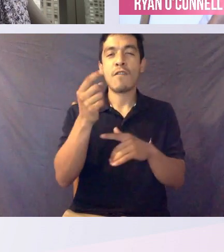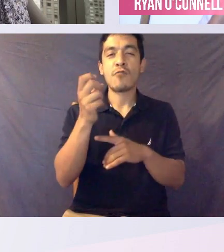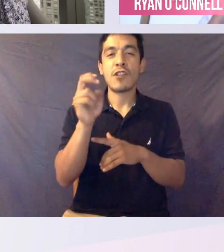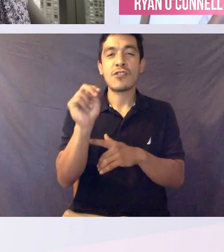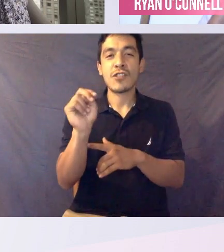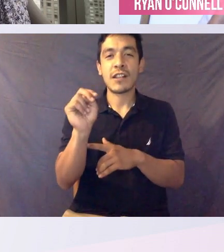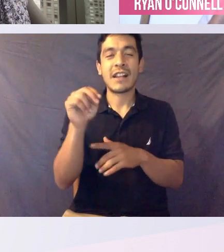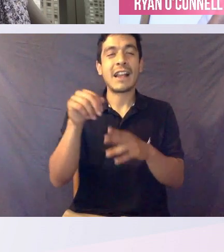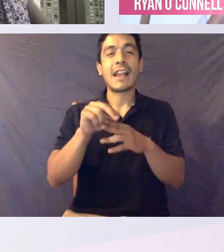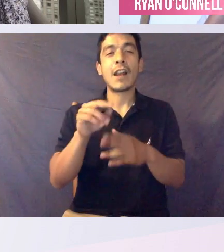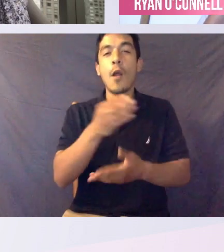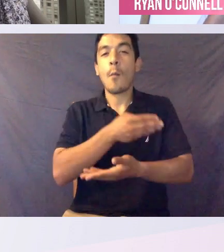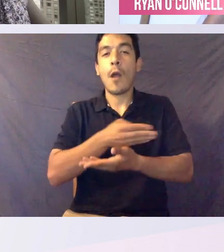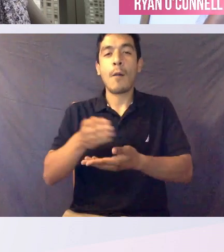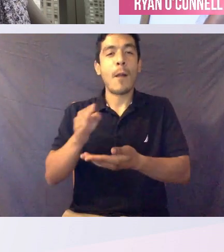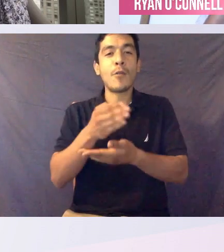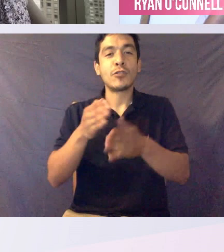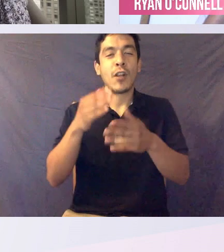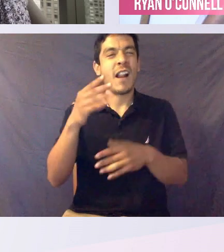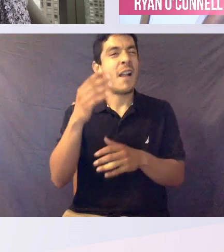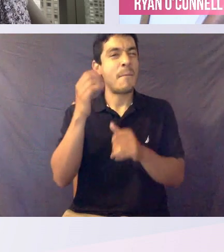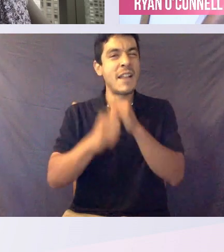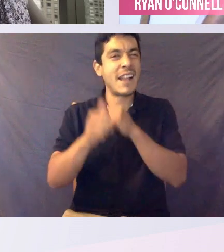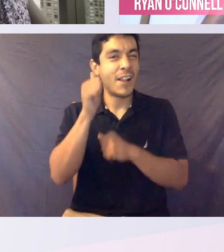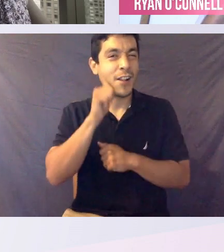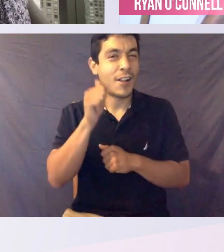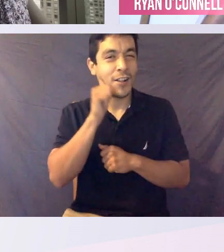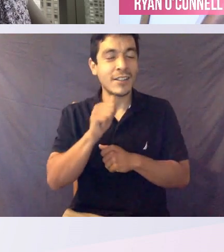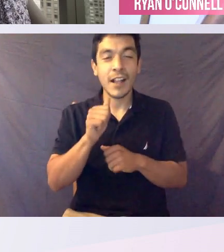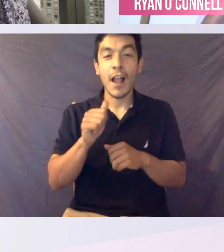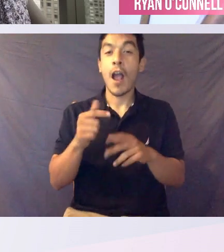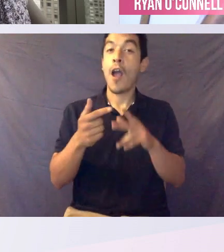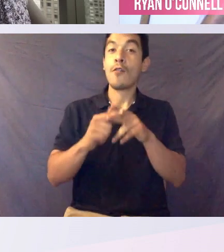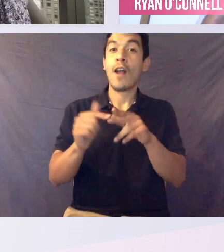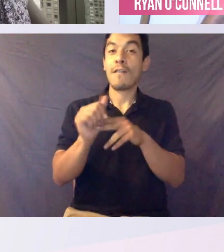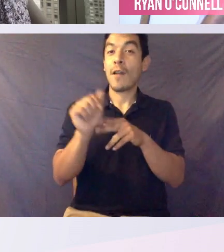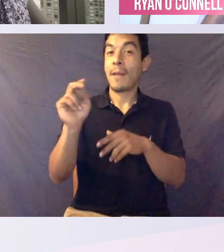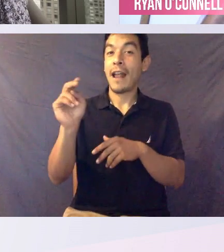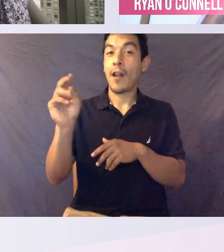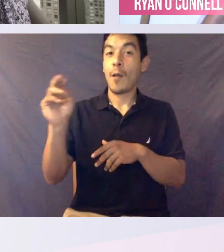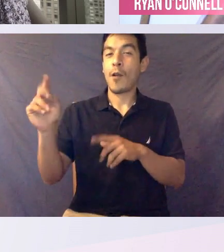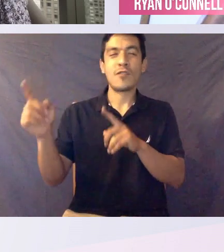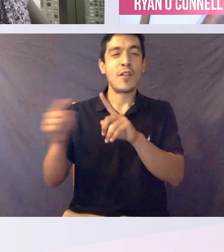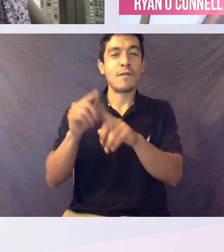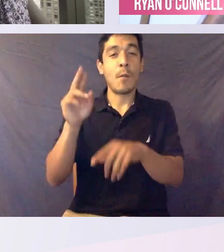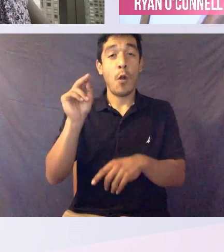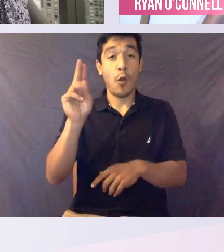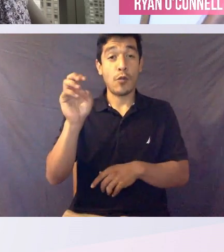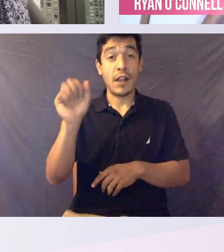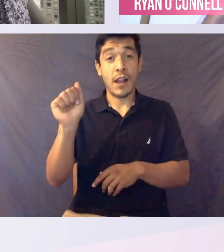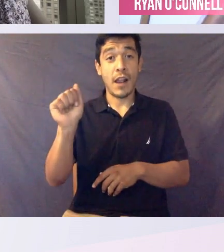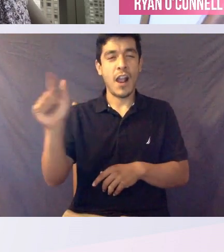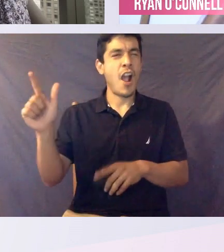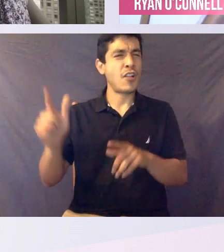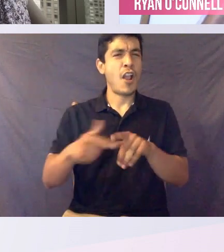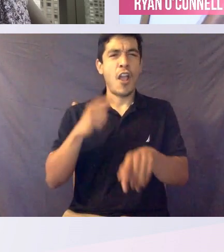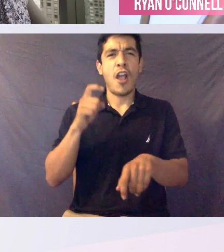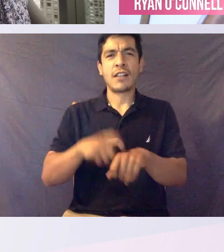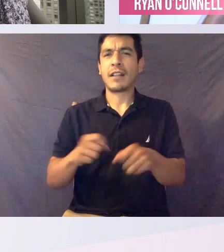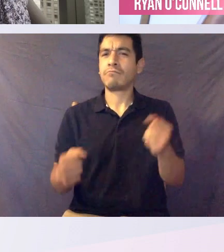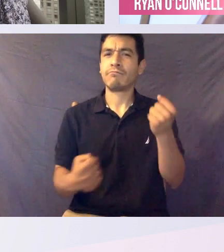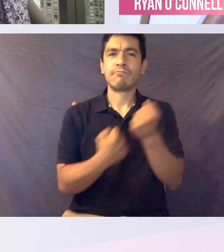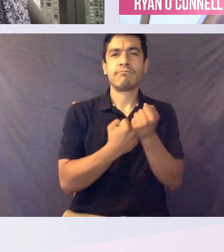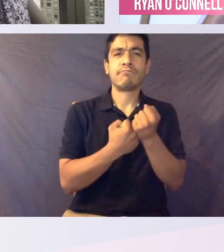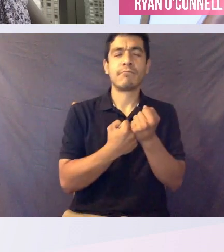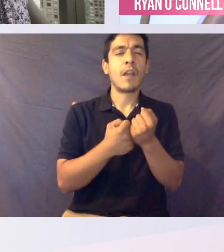Broadway musical Mean Girls. Originally from Ann Arbor and of Korean descent, Ashley has been a longtime activist and